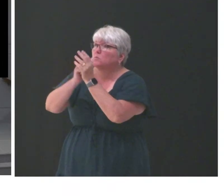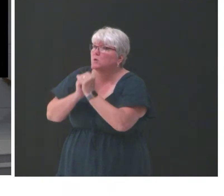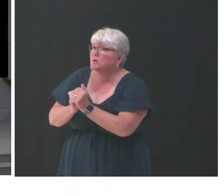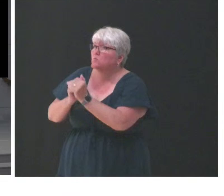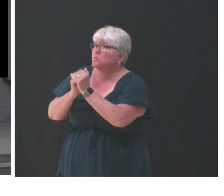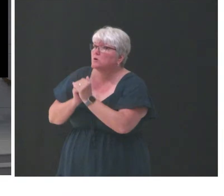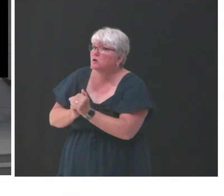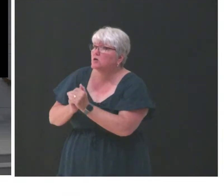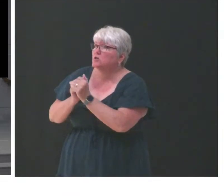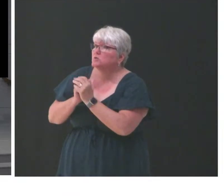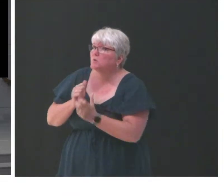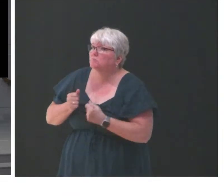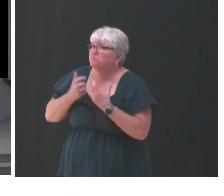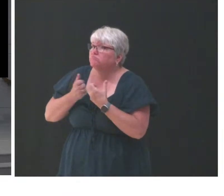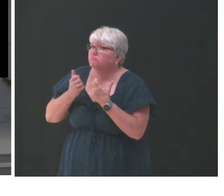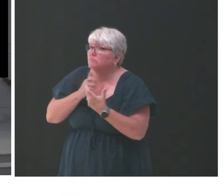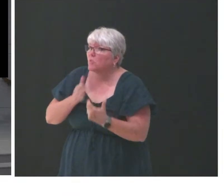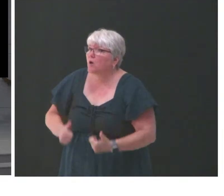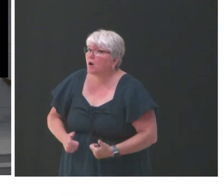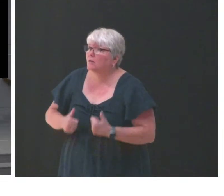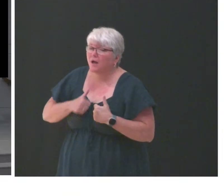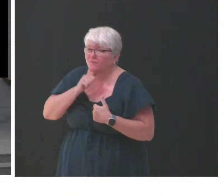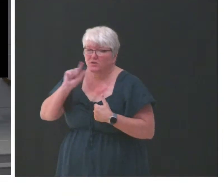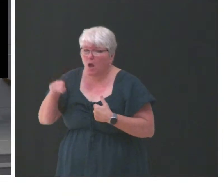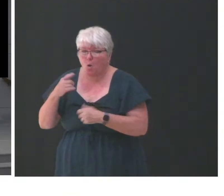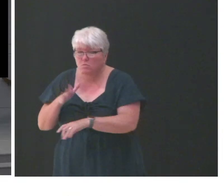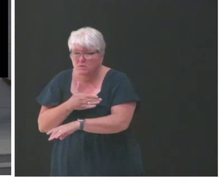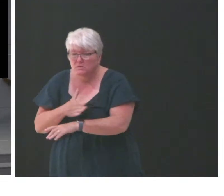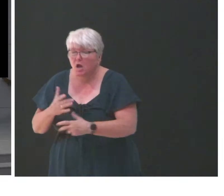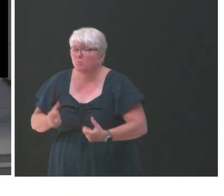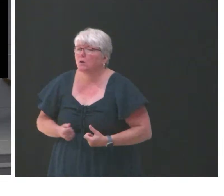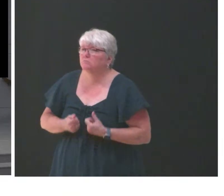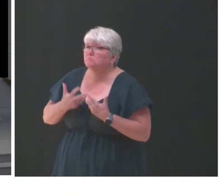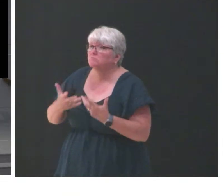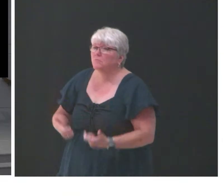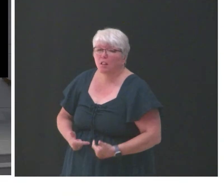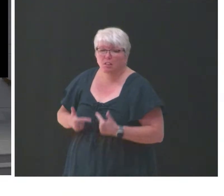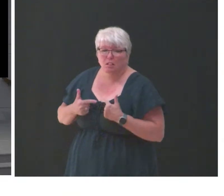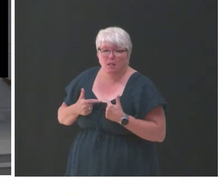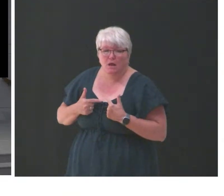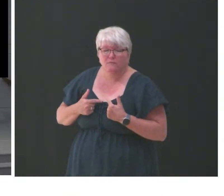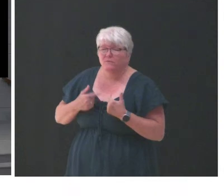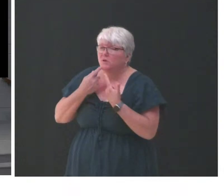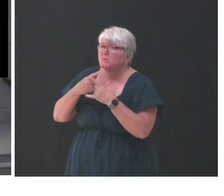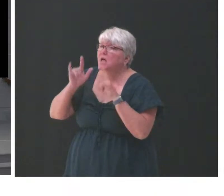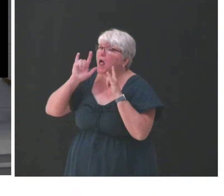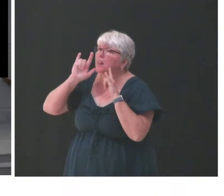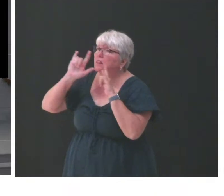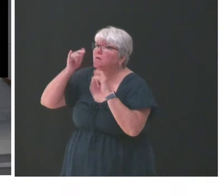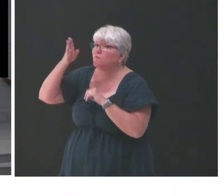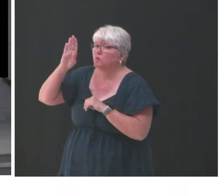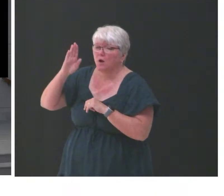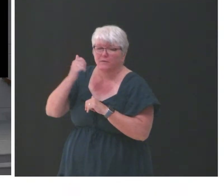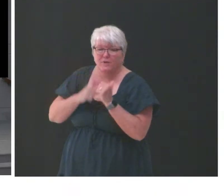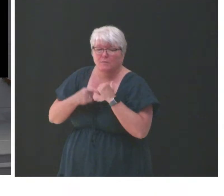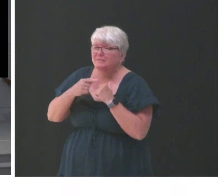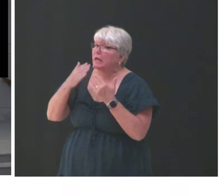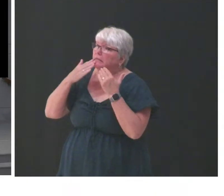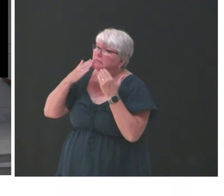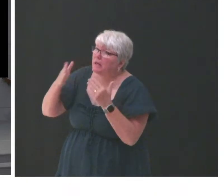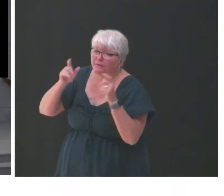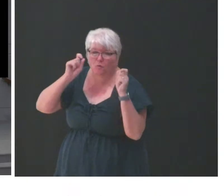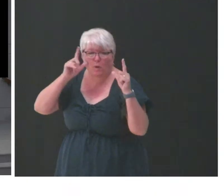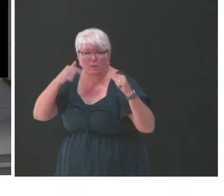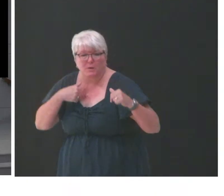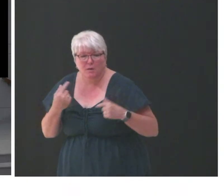with our worship life and not just our worship song. Every time we say, I love you, God. Every time we say, thank you for waking